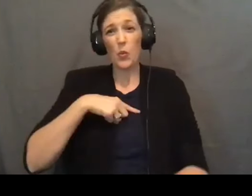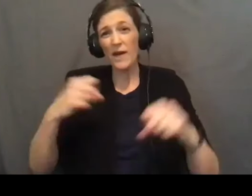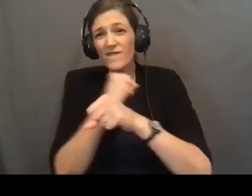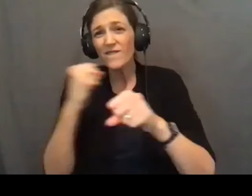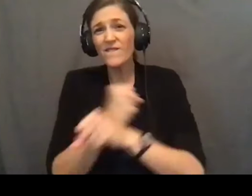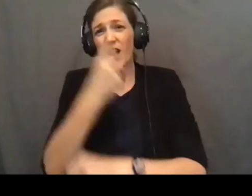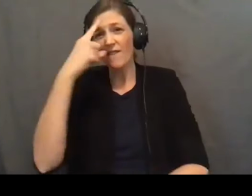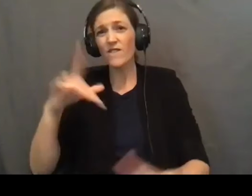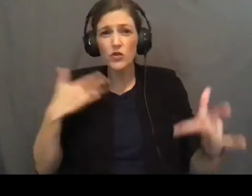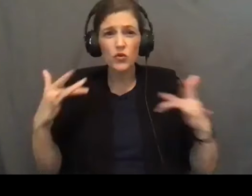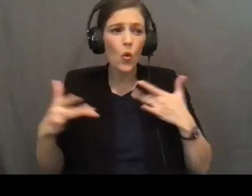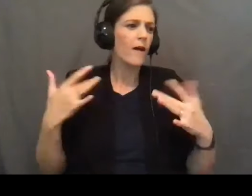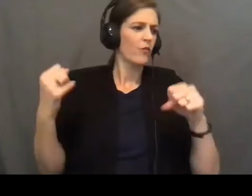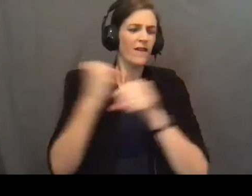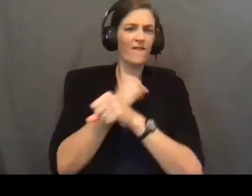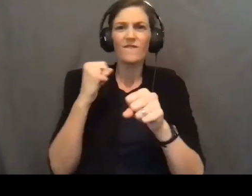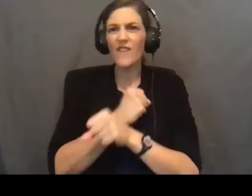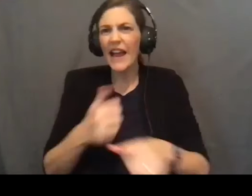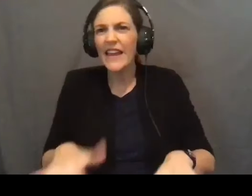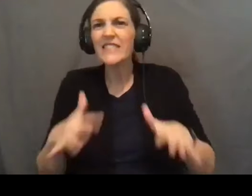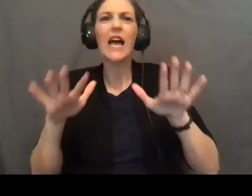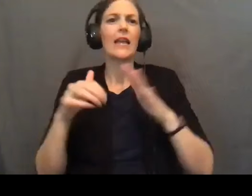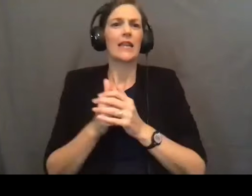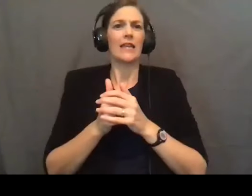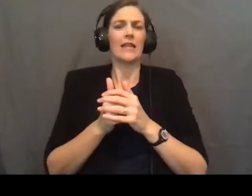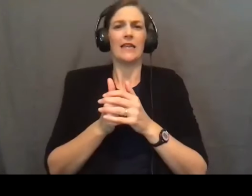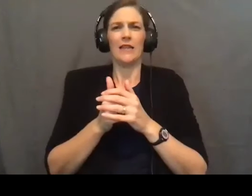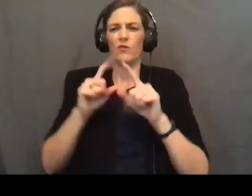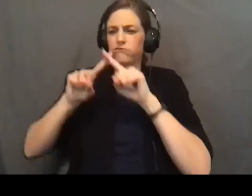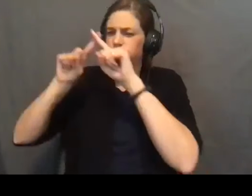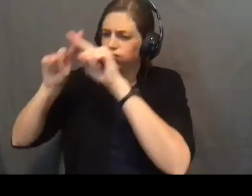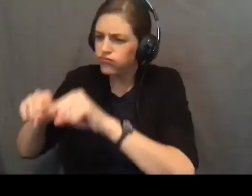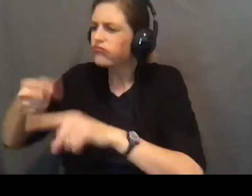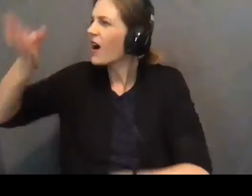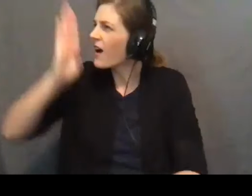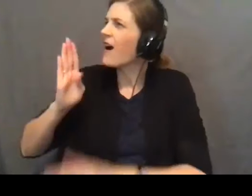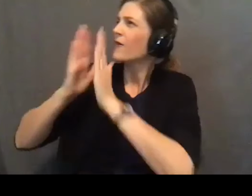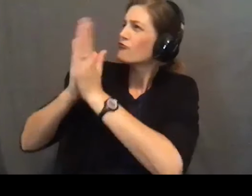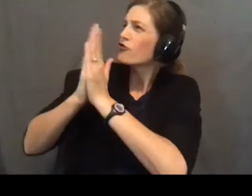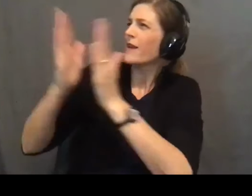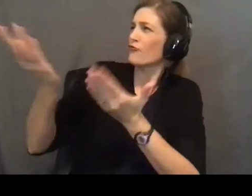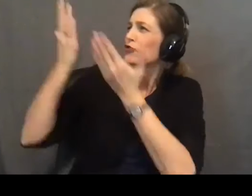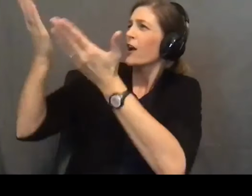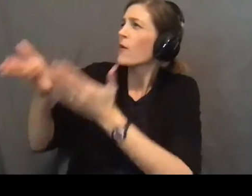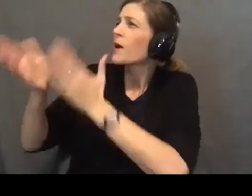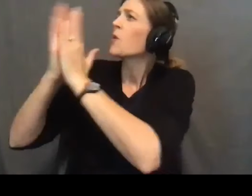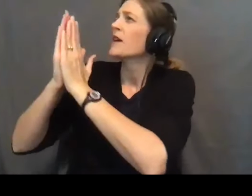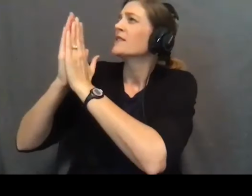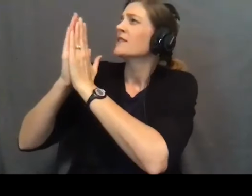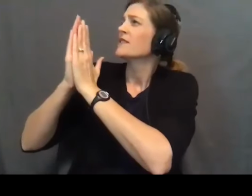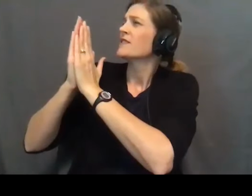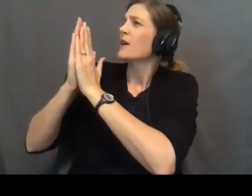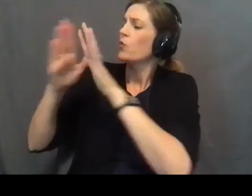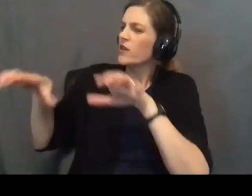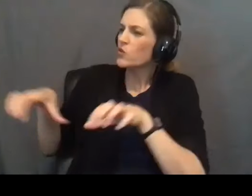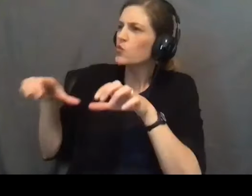joy, if we fight anxiety and we lean into God and we pray and bring these requests to him and we do so in